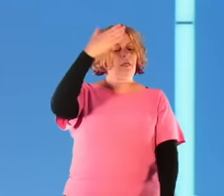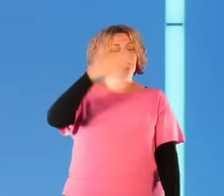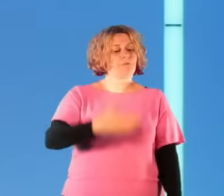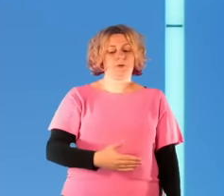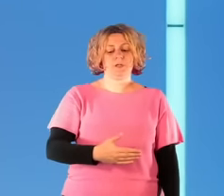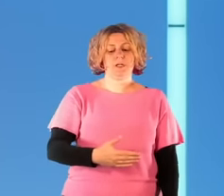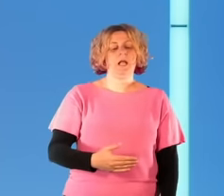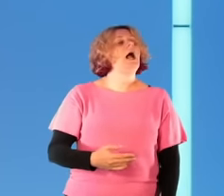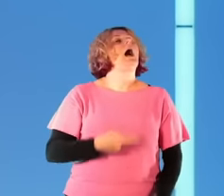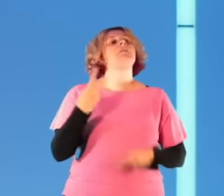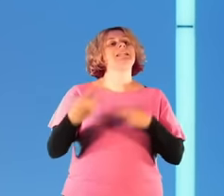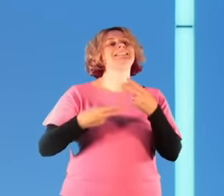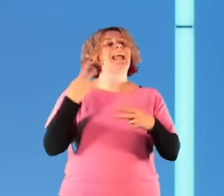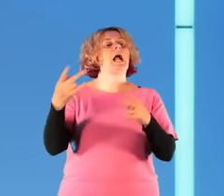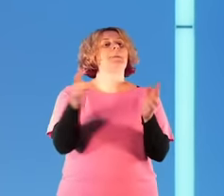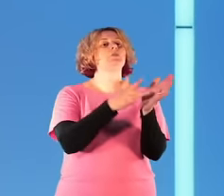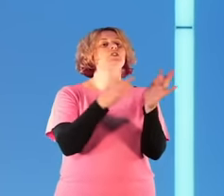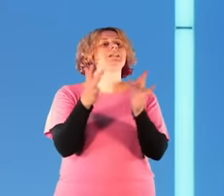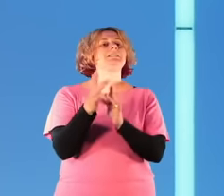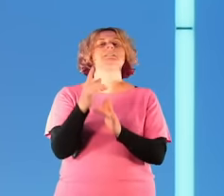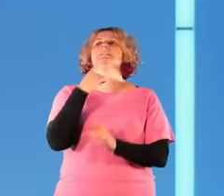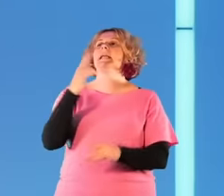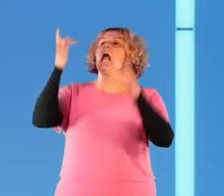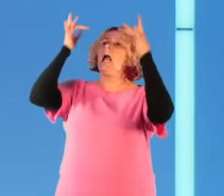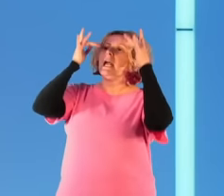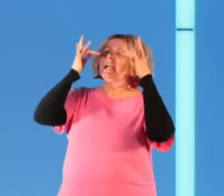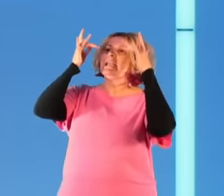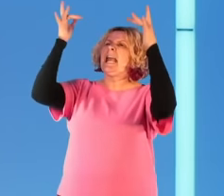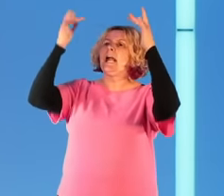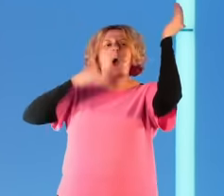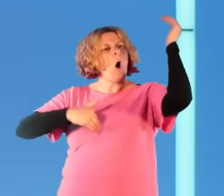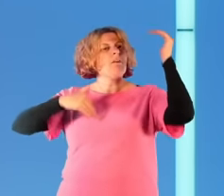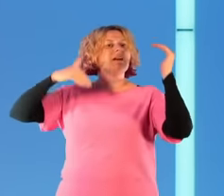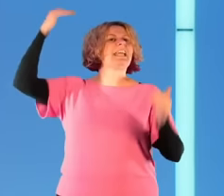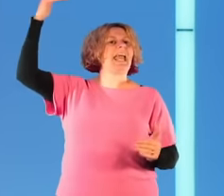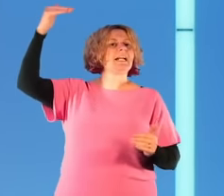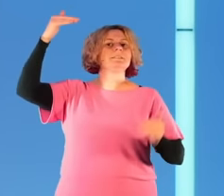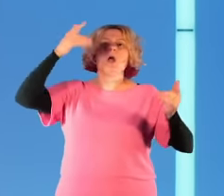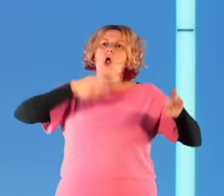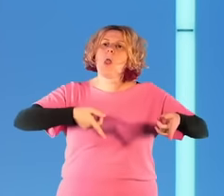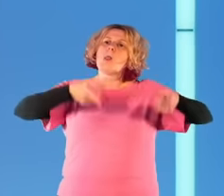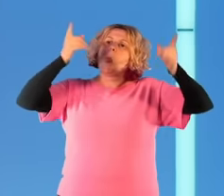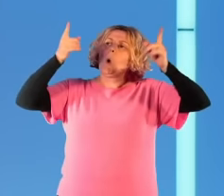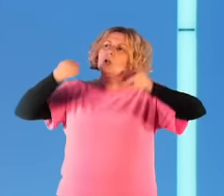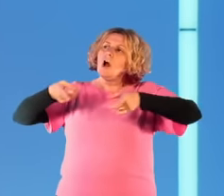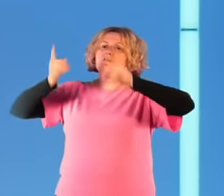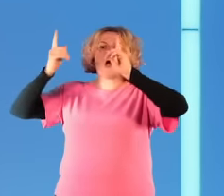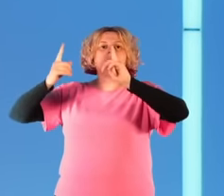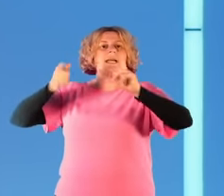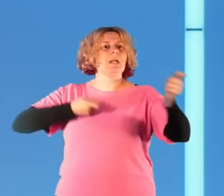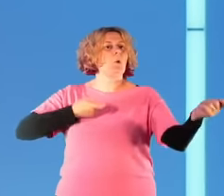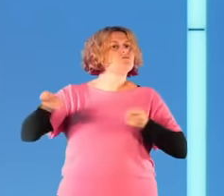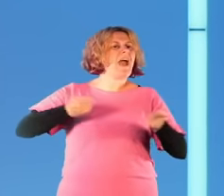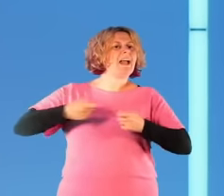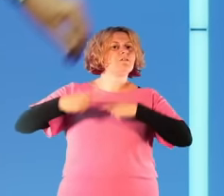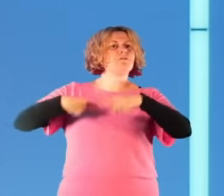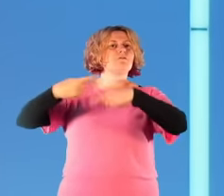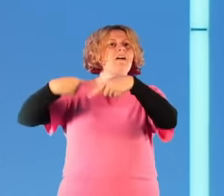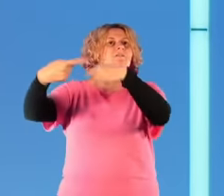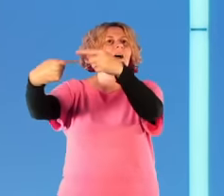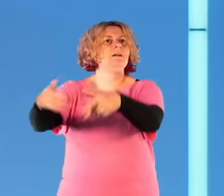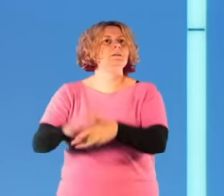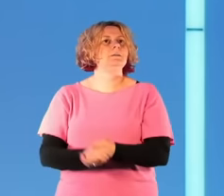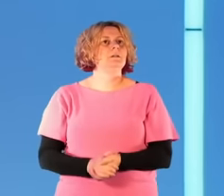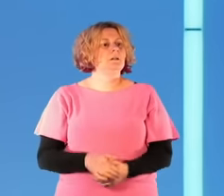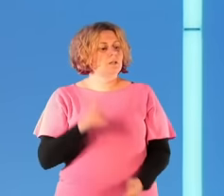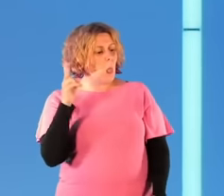and he will reign forever. King of kings and Lord of lords, and he will reign forever. Sangster looks across at the old boy, and